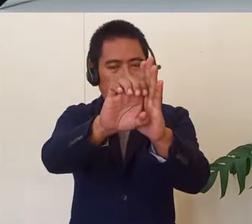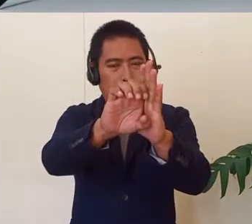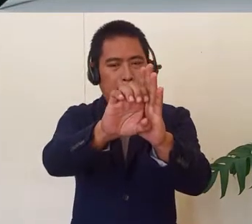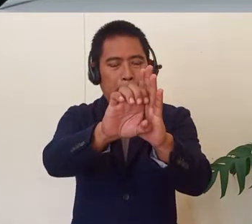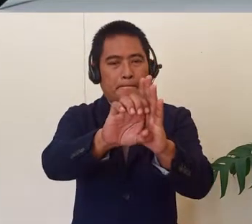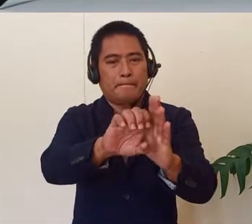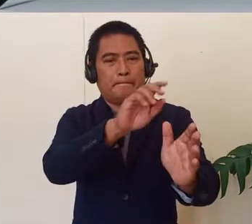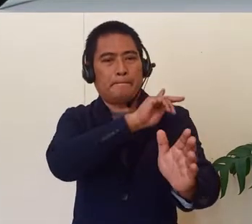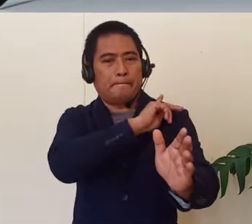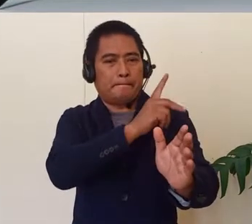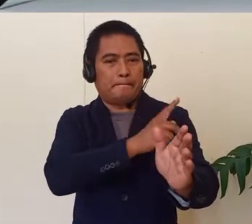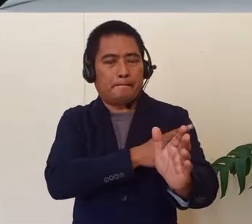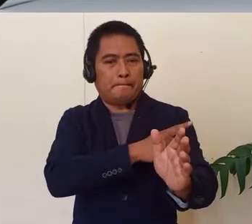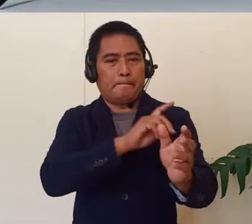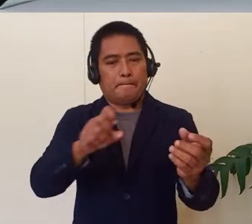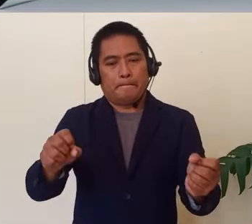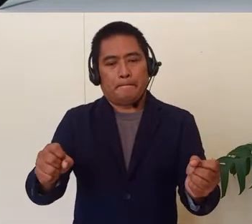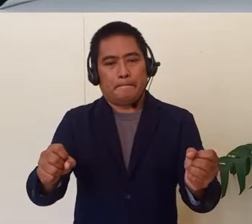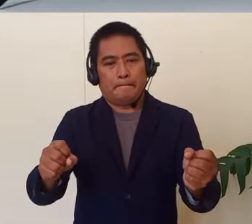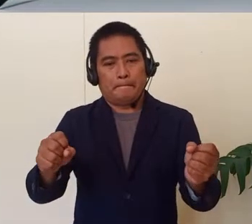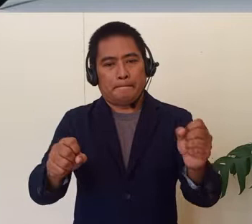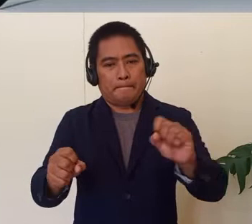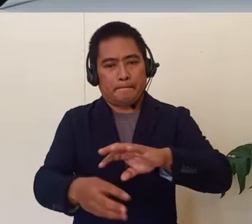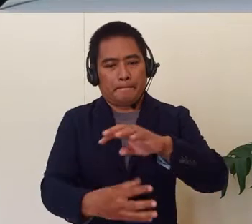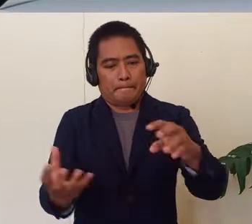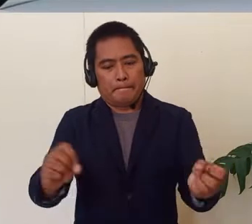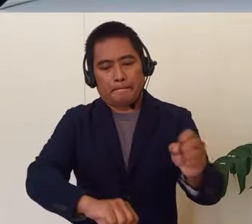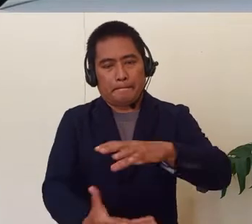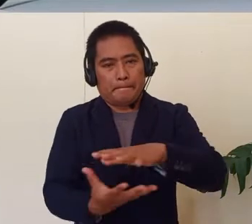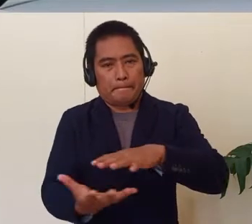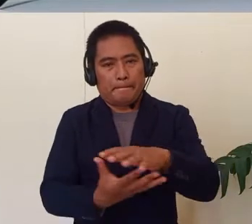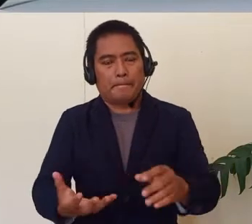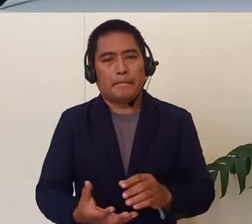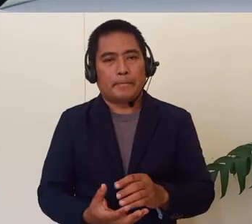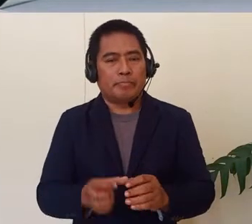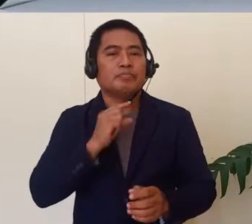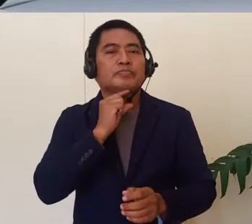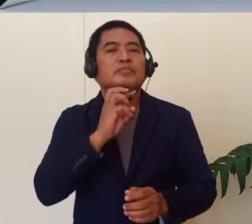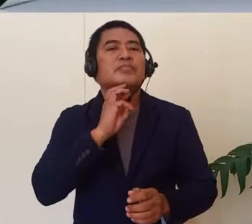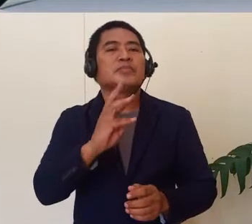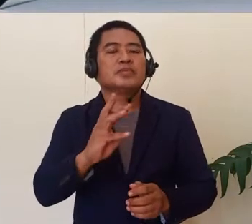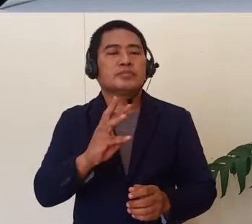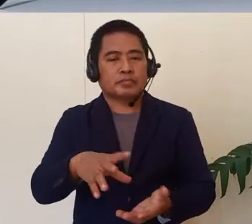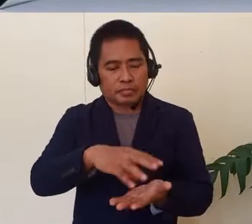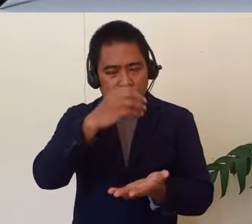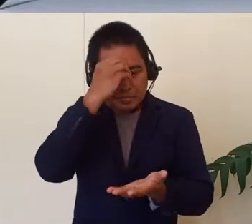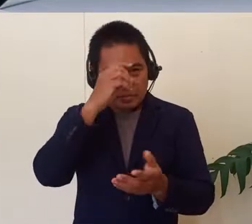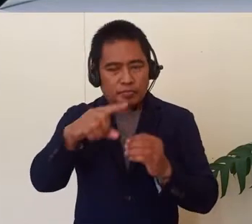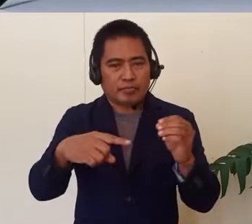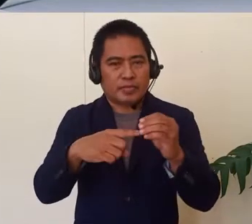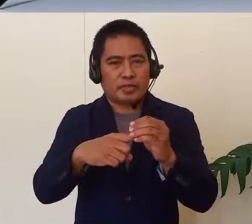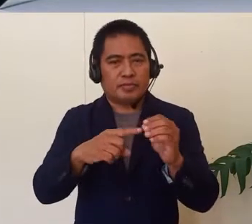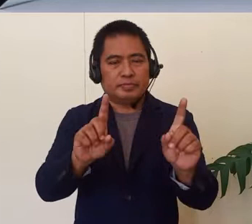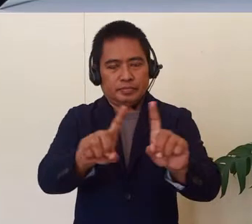your grade 6, you have learned about different mixtures and their